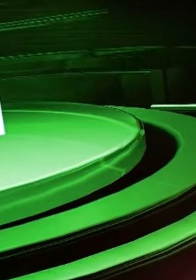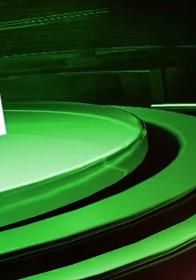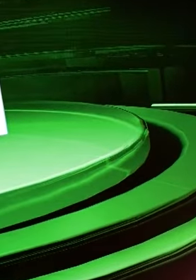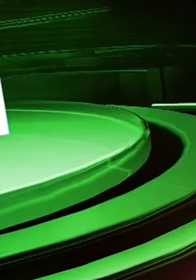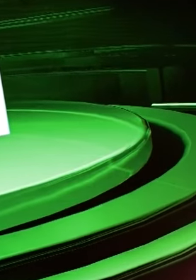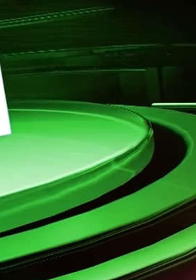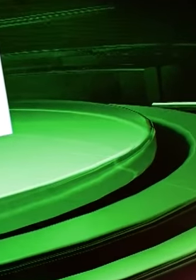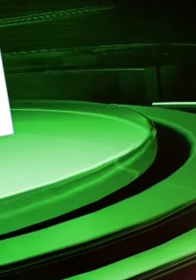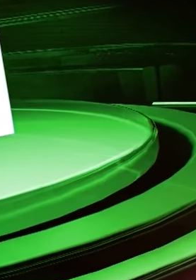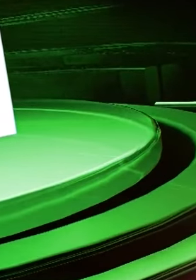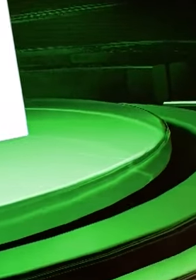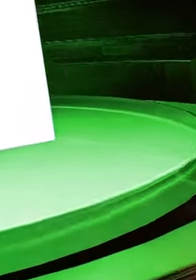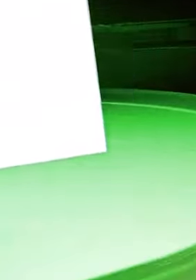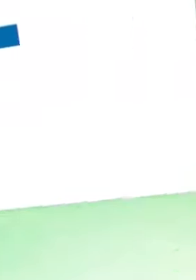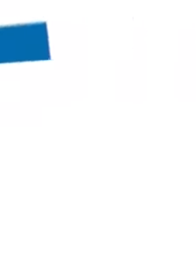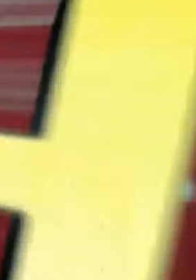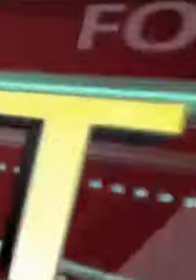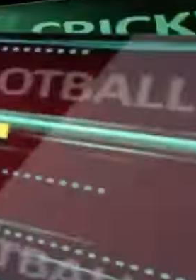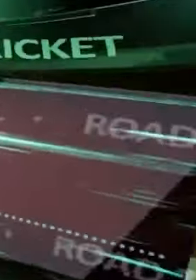agents for Omega XL.